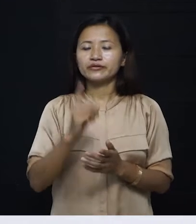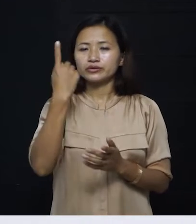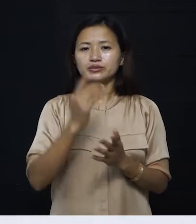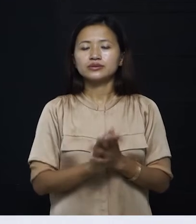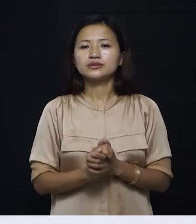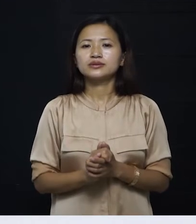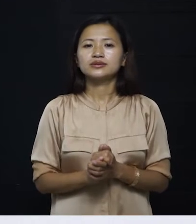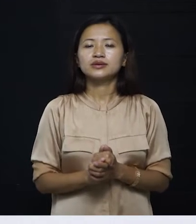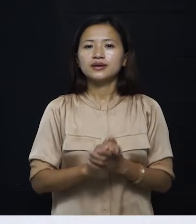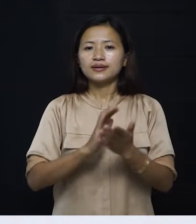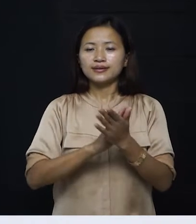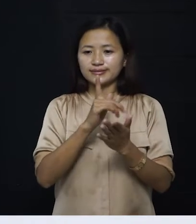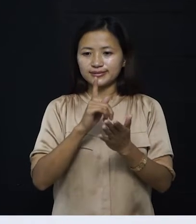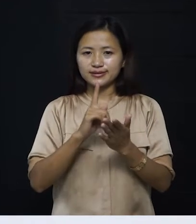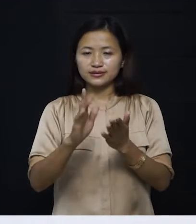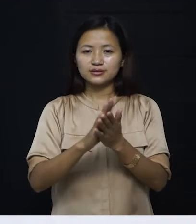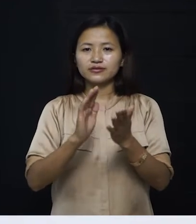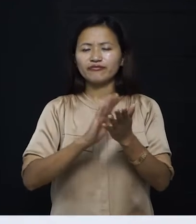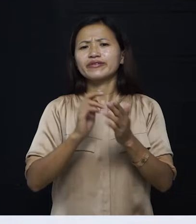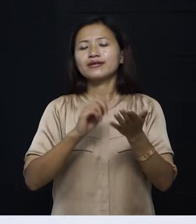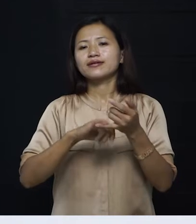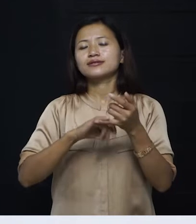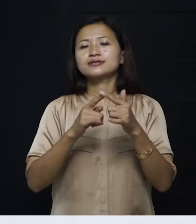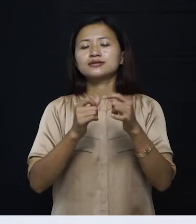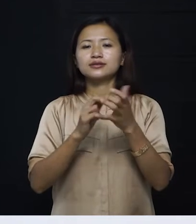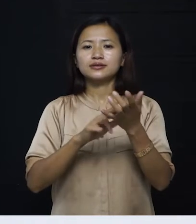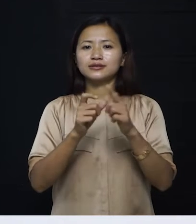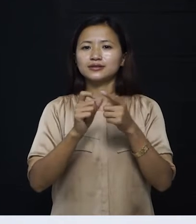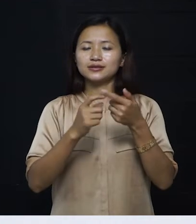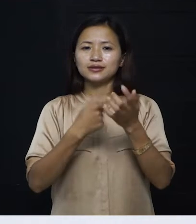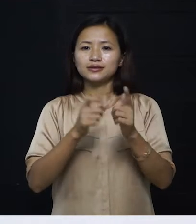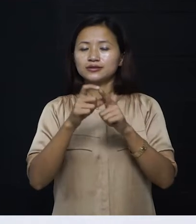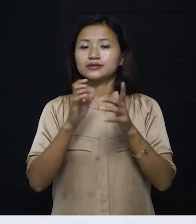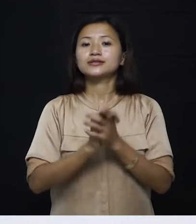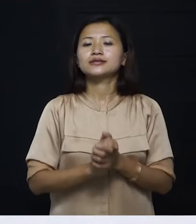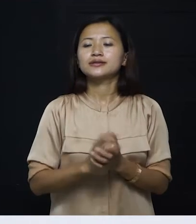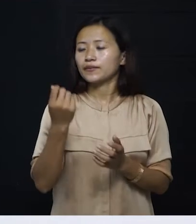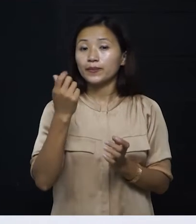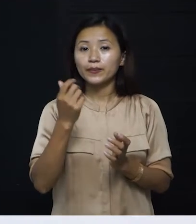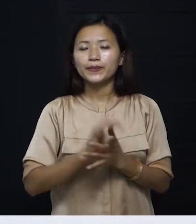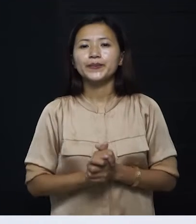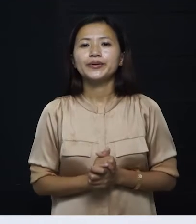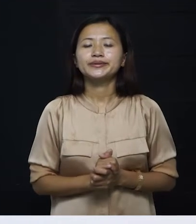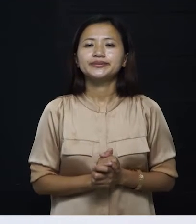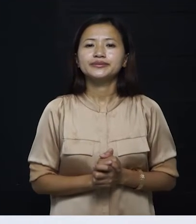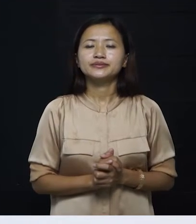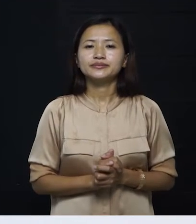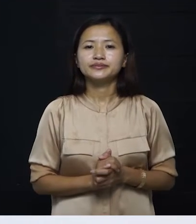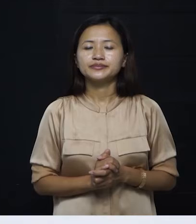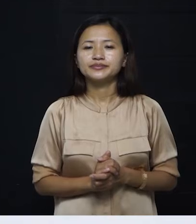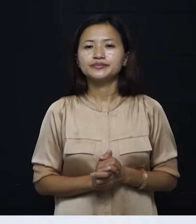as standard money, okay? Standard money. This is the first kind of